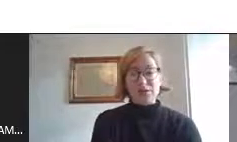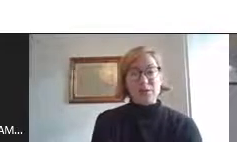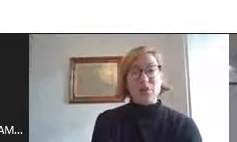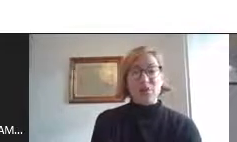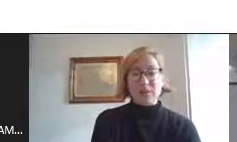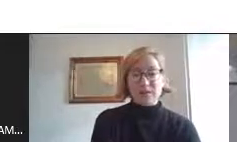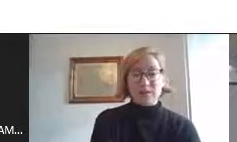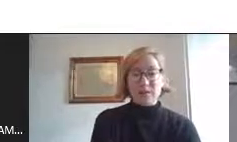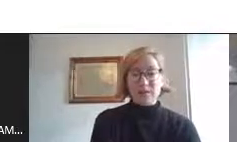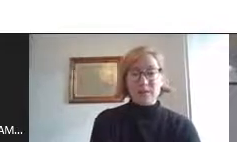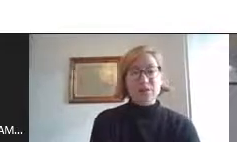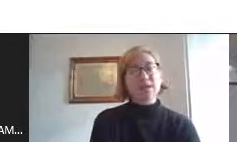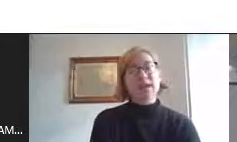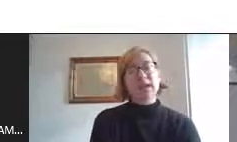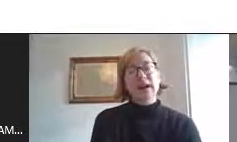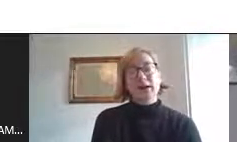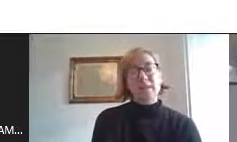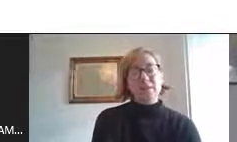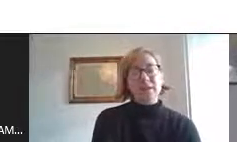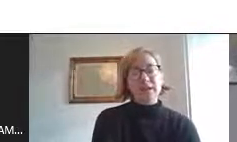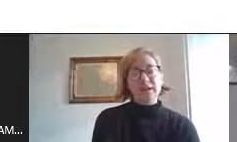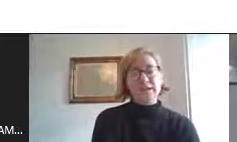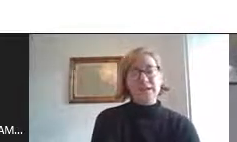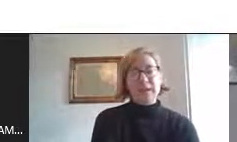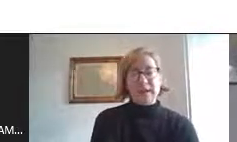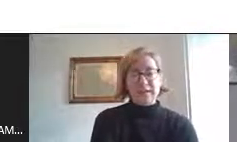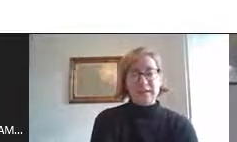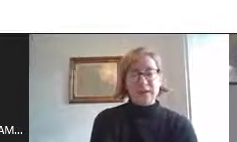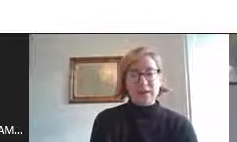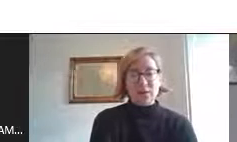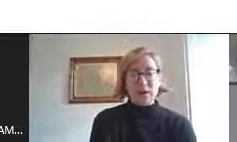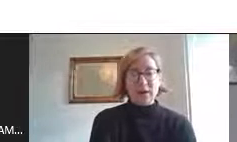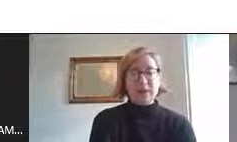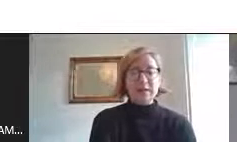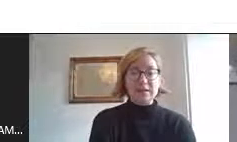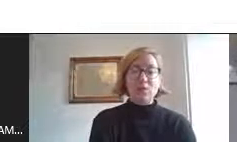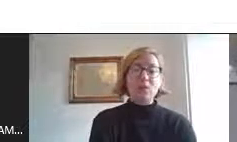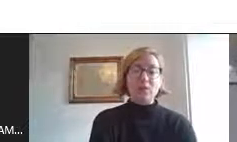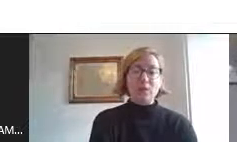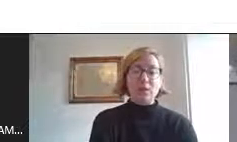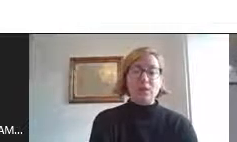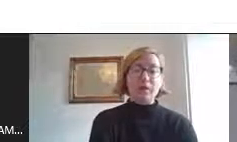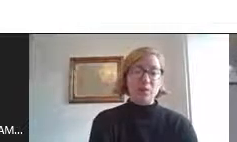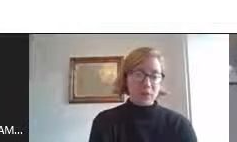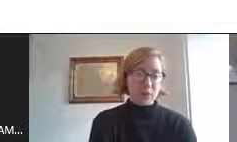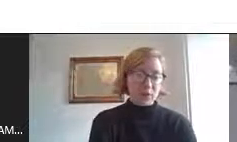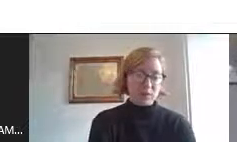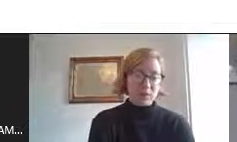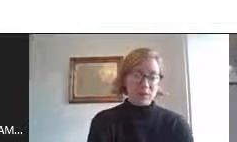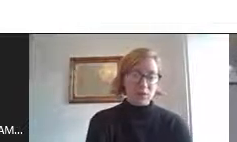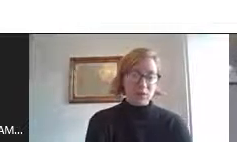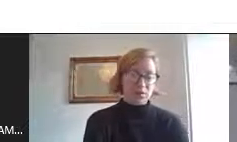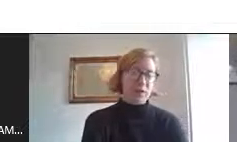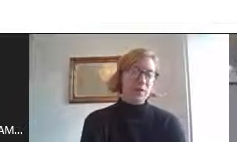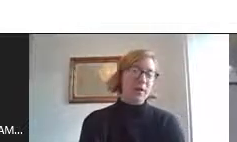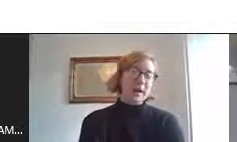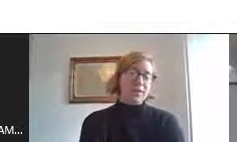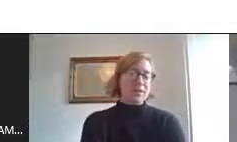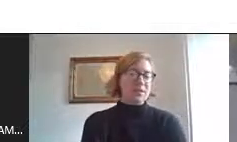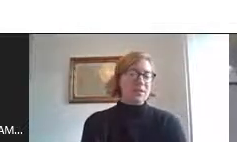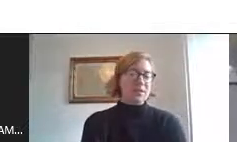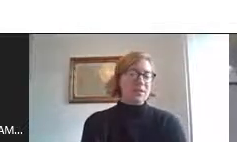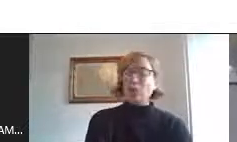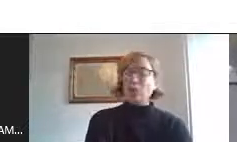education, social and cognitive development. It needs to last for at least 1 month beyond the first month at school.